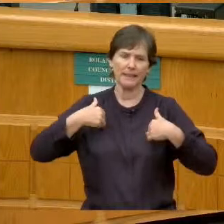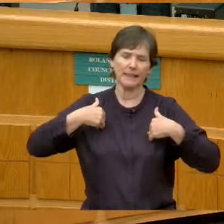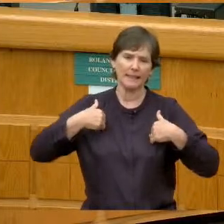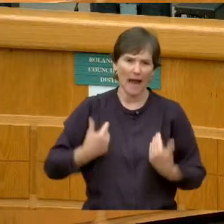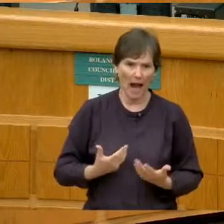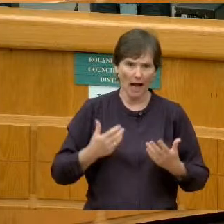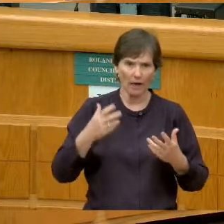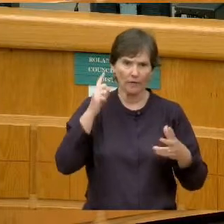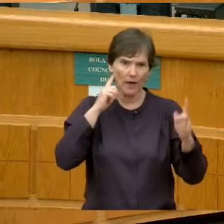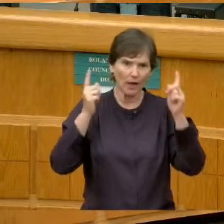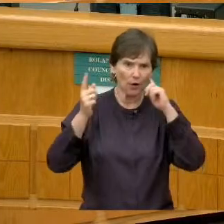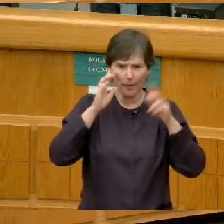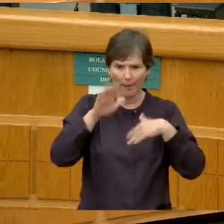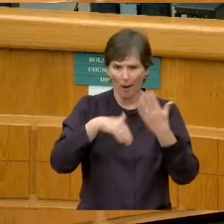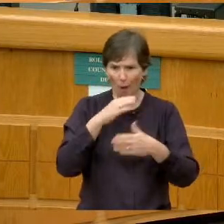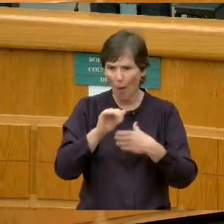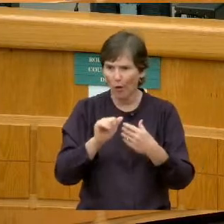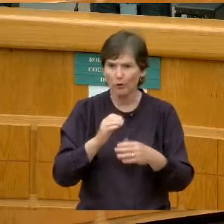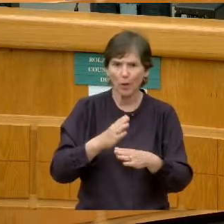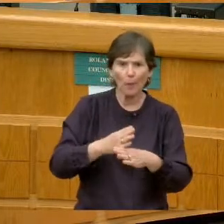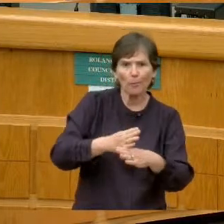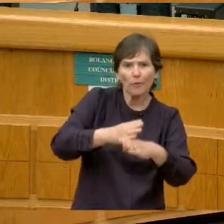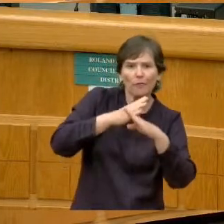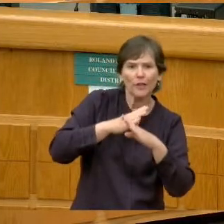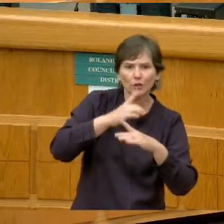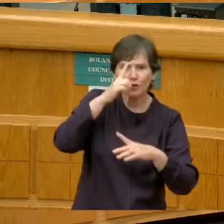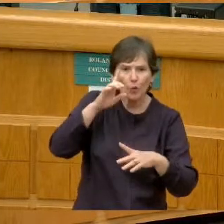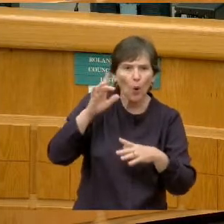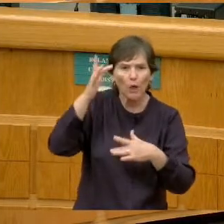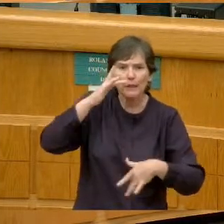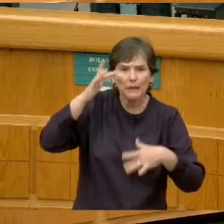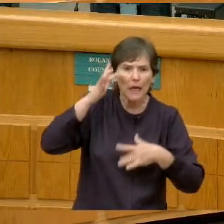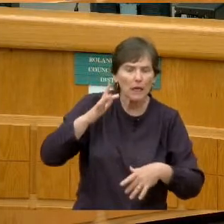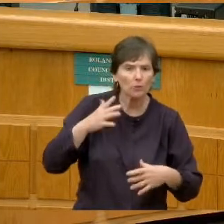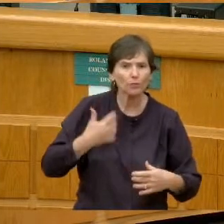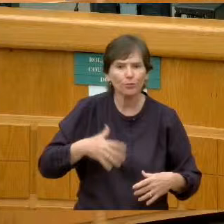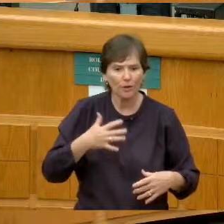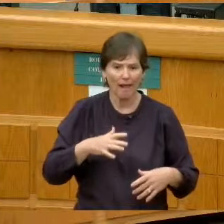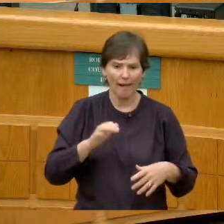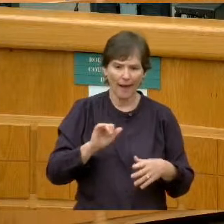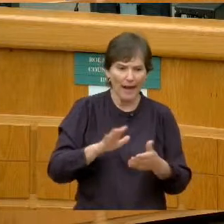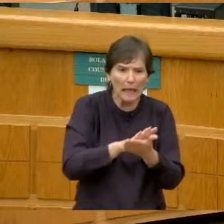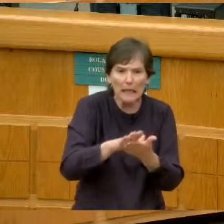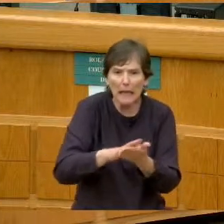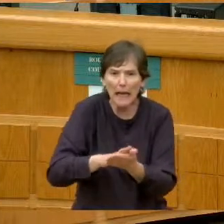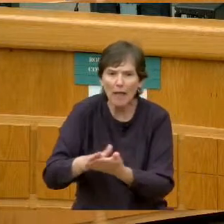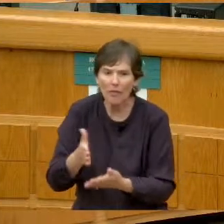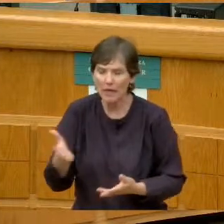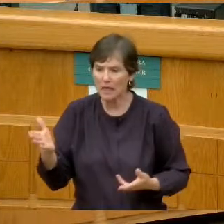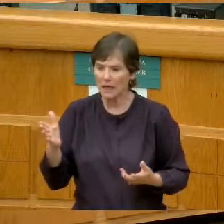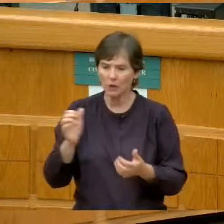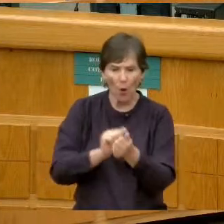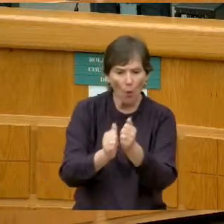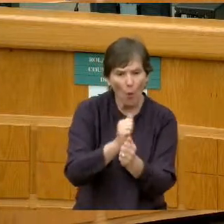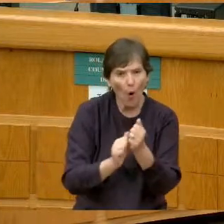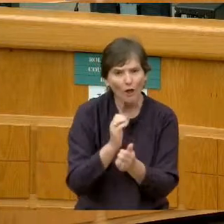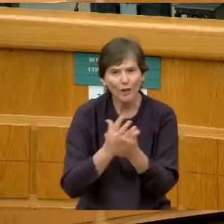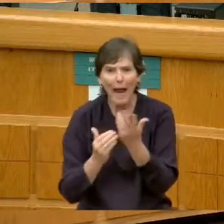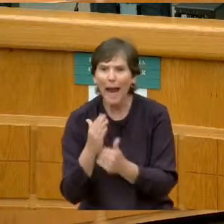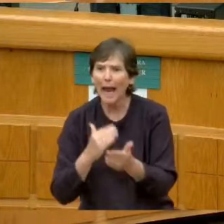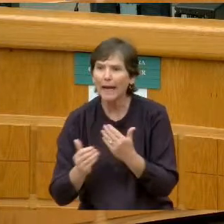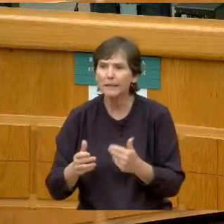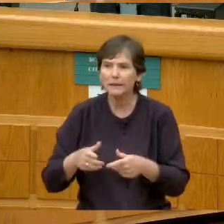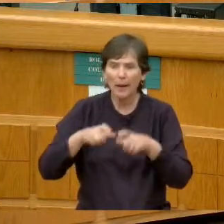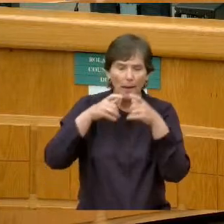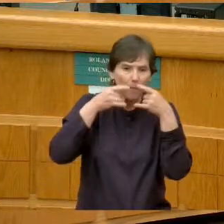washing your hands, avoiding people who are sick, disinfecting those surfaces where me and my buddies hang out. We are just fine with